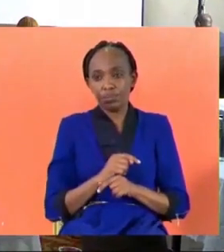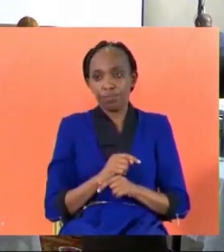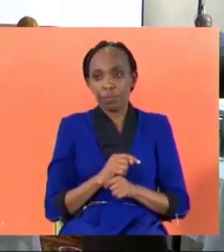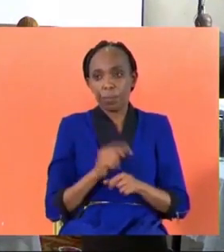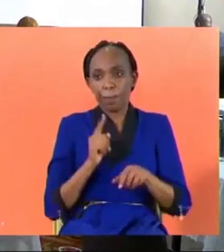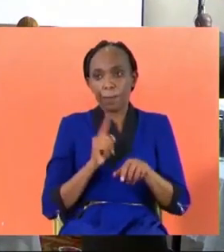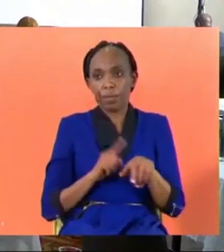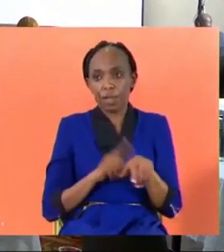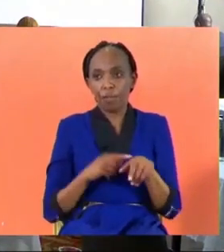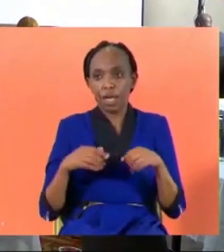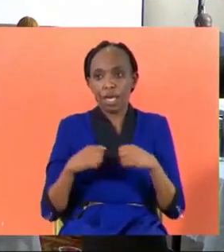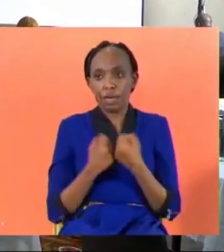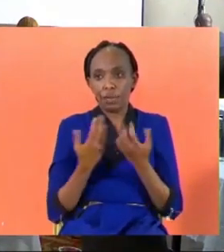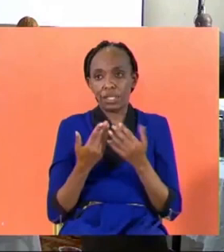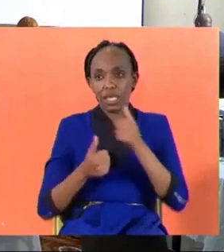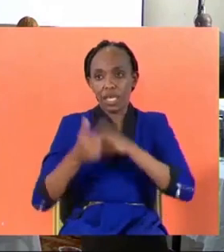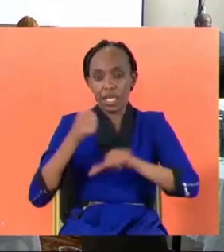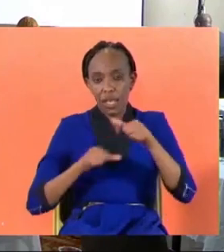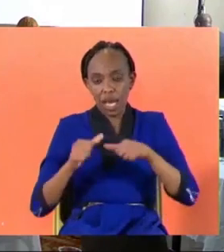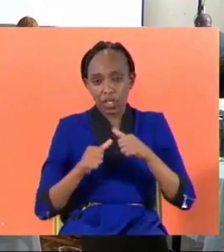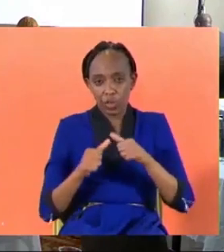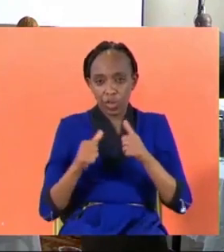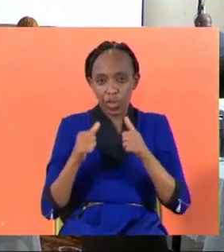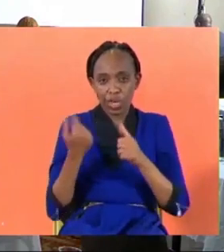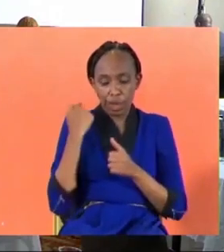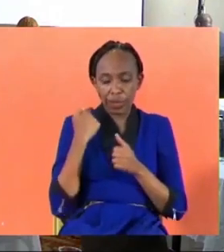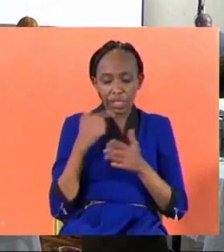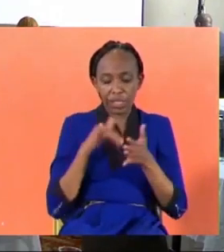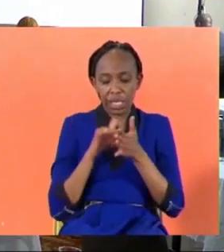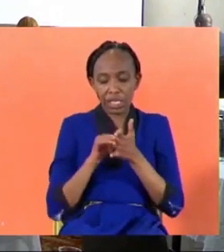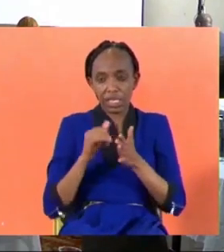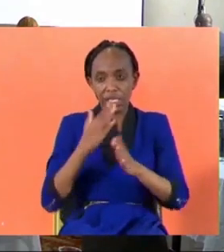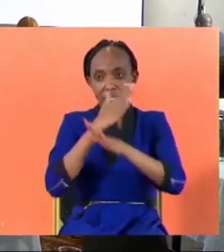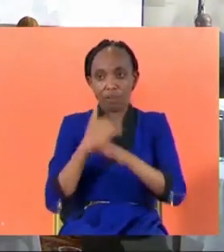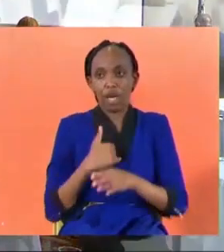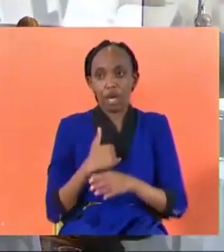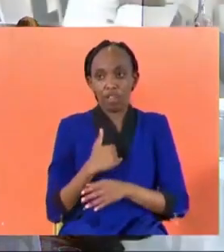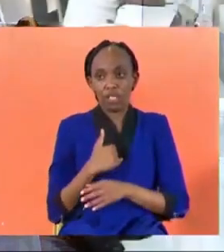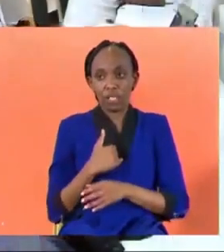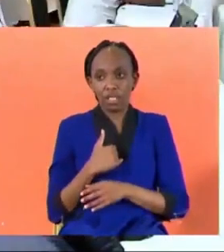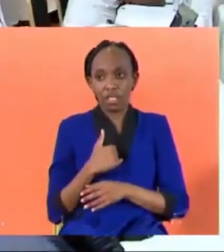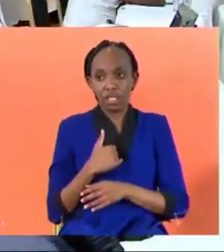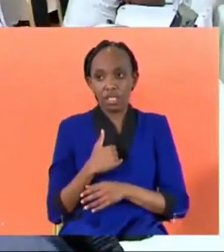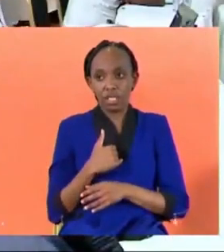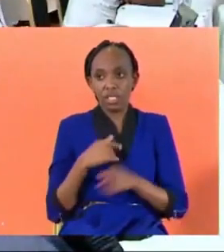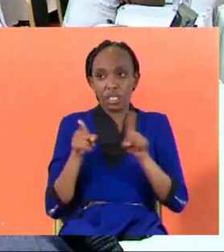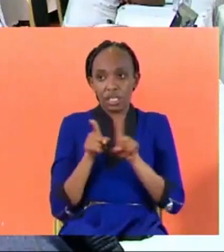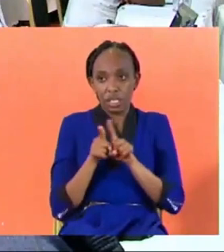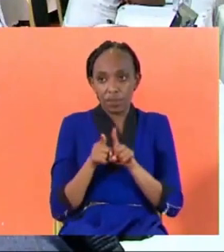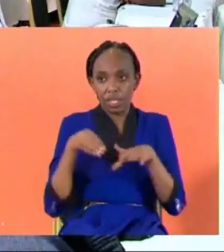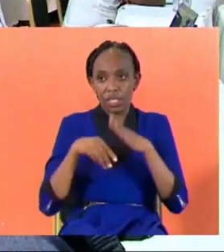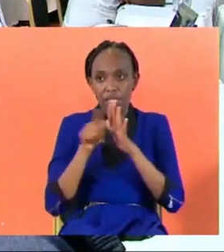when it comes to the actual figures of how much Zambia owes in terms of debt, and also in terms of